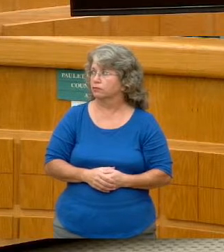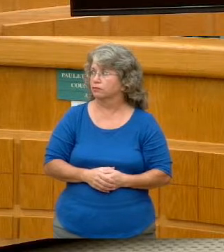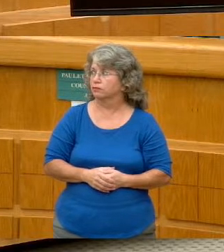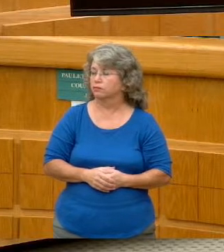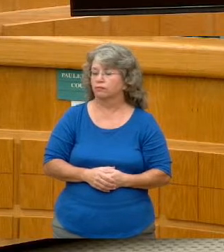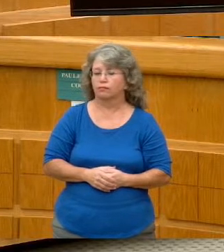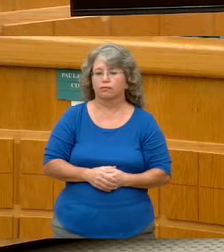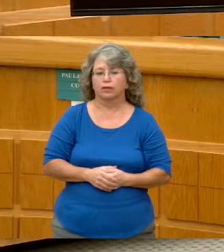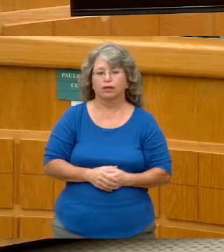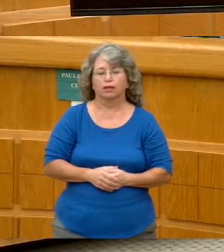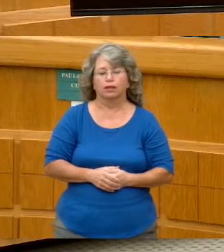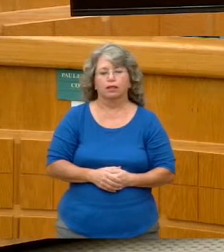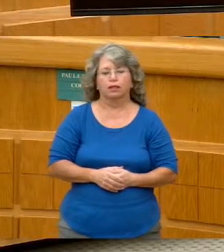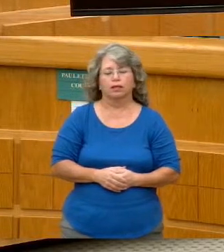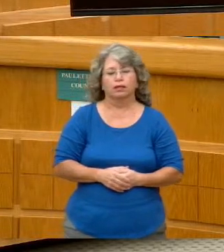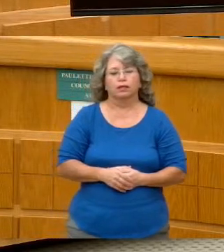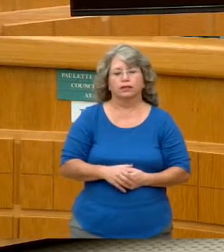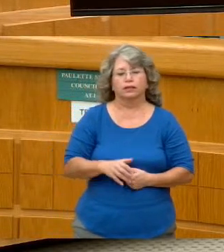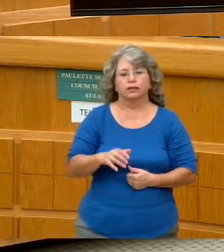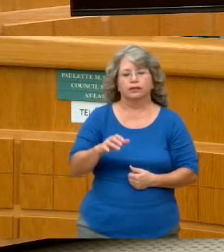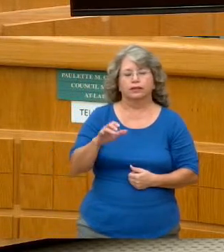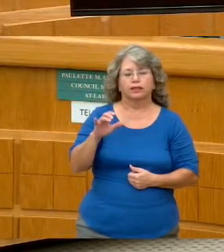So the next slide is the